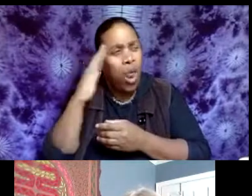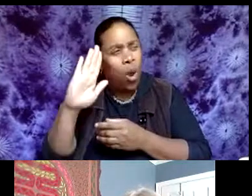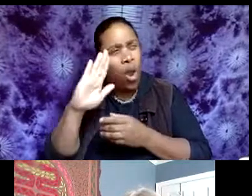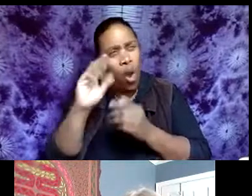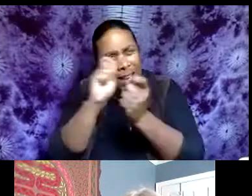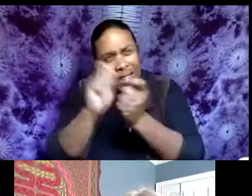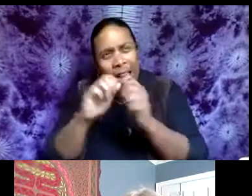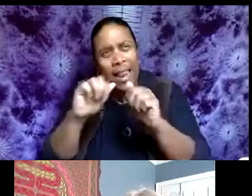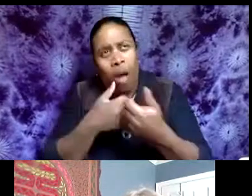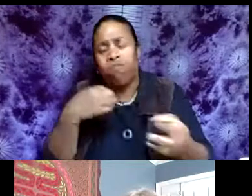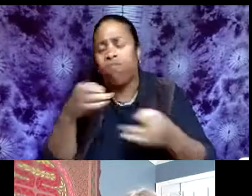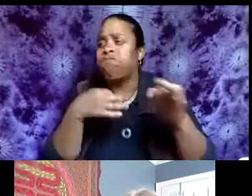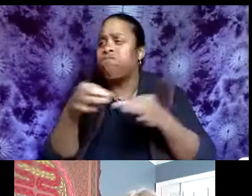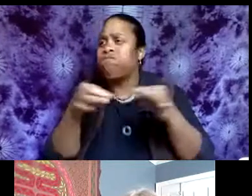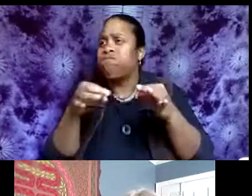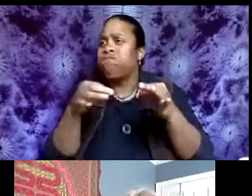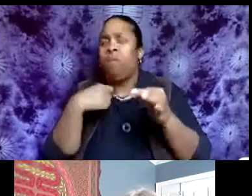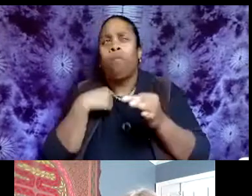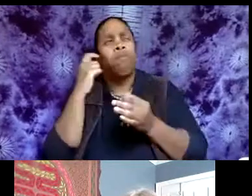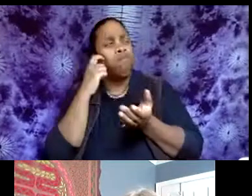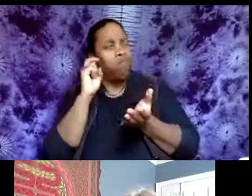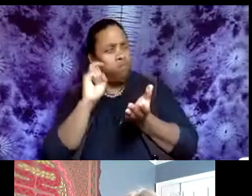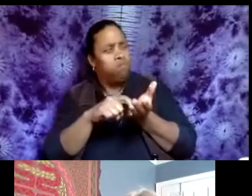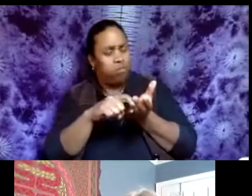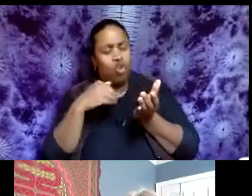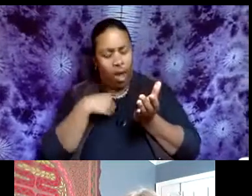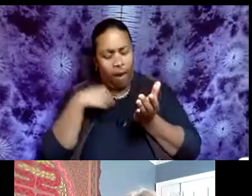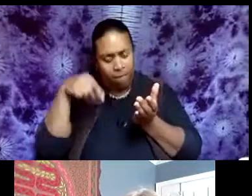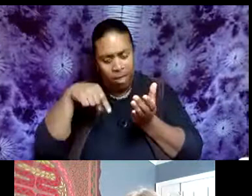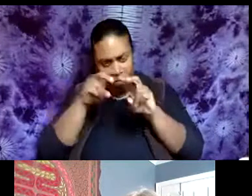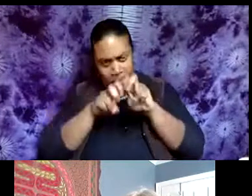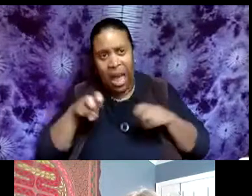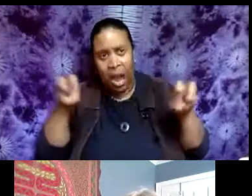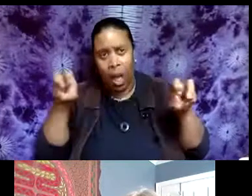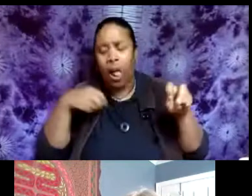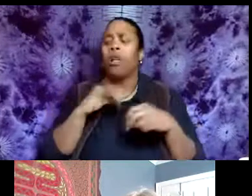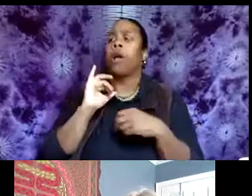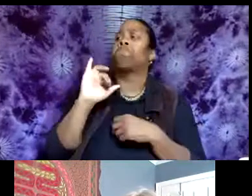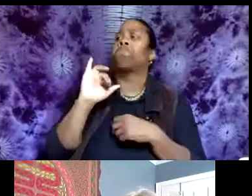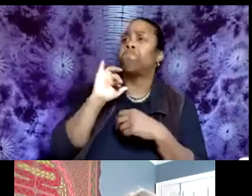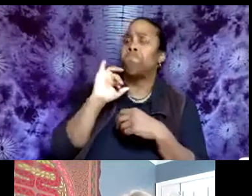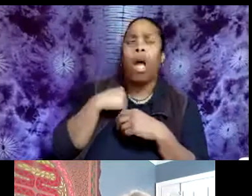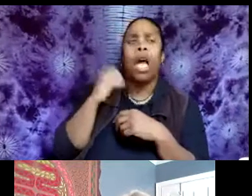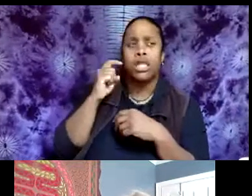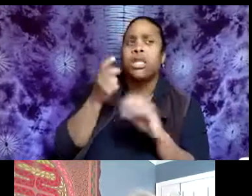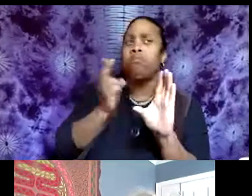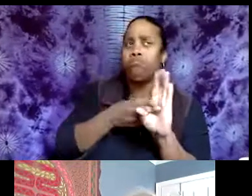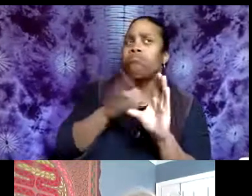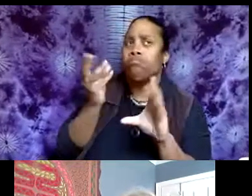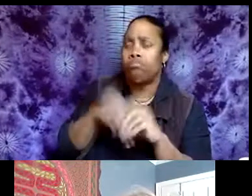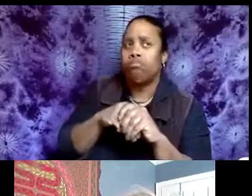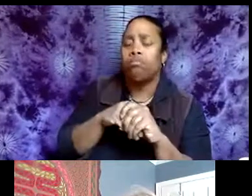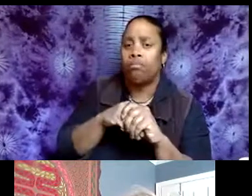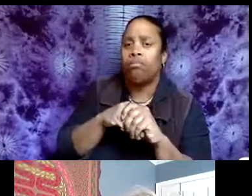it. I saw that you had this offering, and I'm like, okay, I need to join that.